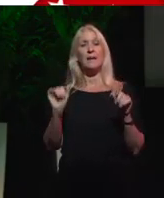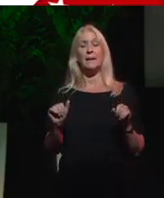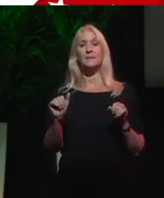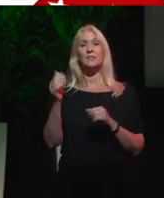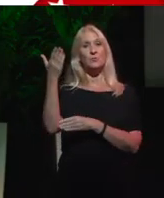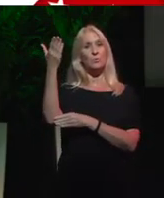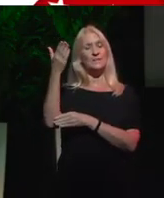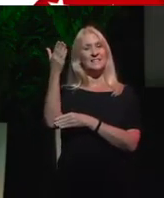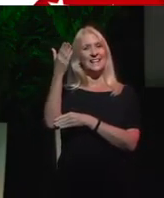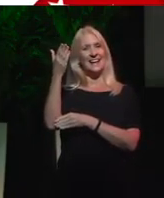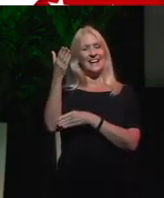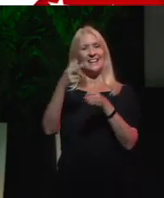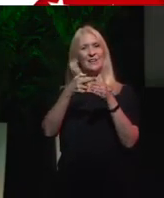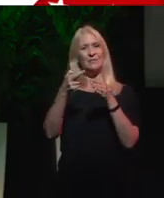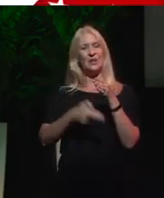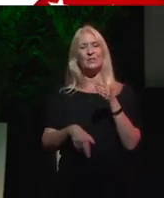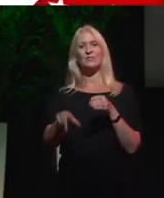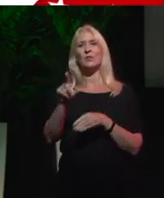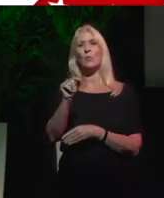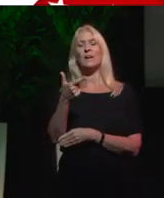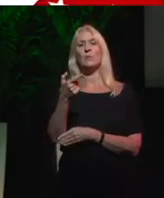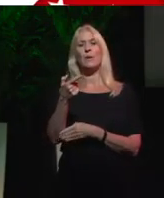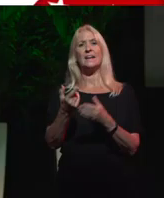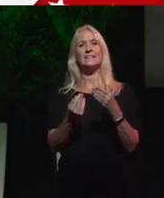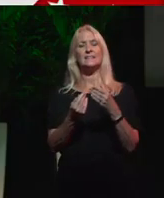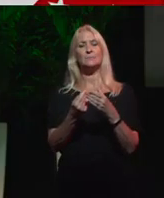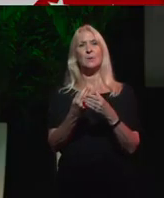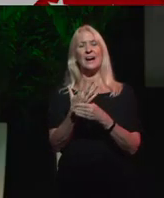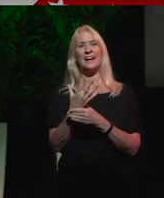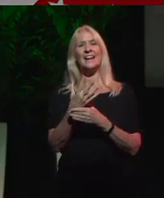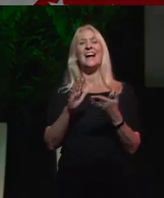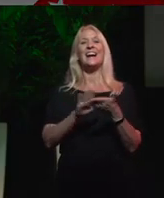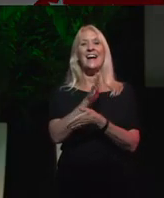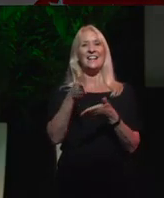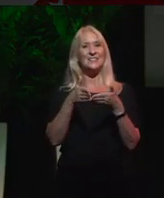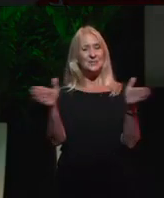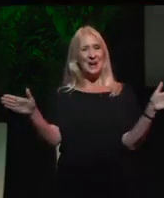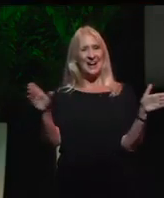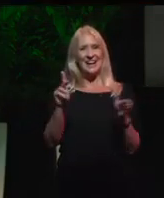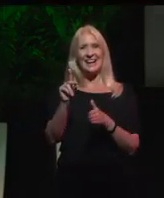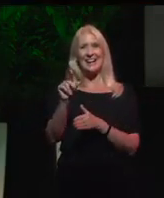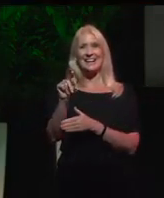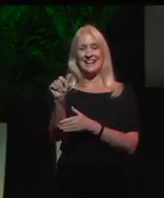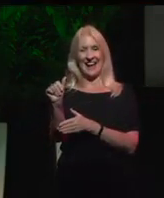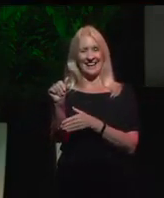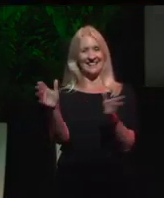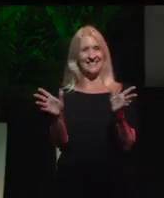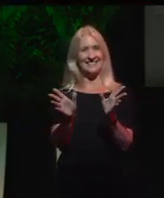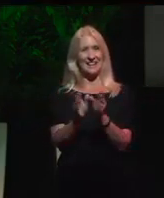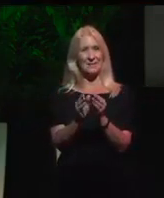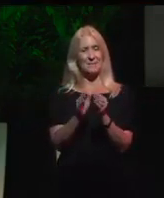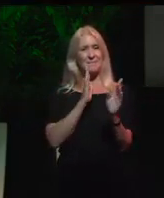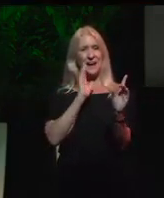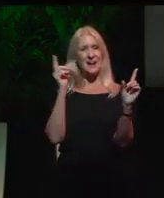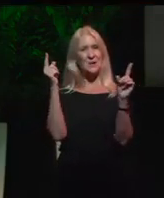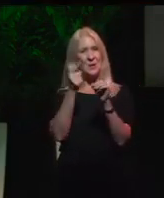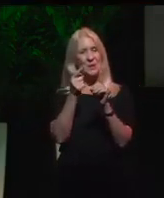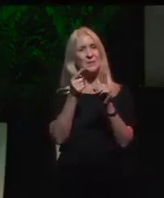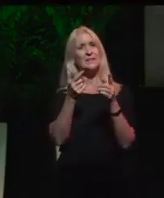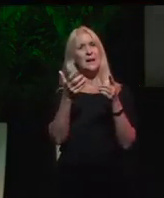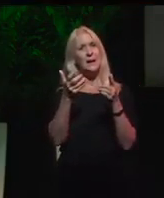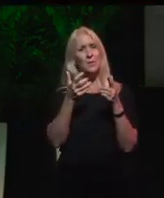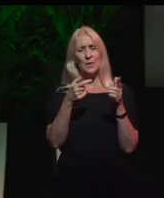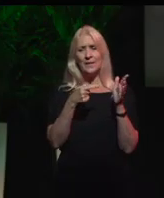we will be able to present the findings for our 2021 Spring College-Wide Data Summit. My goal is to make this as actionable